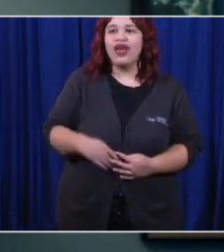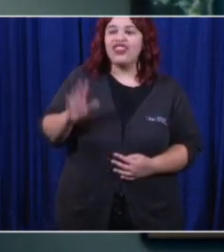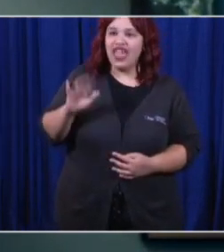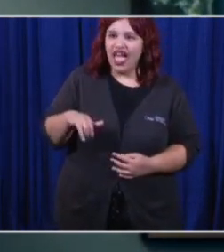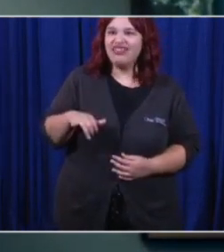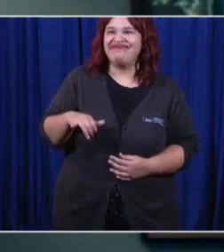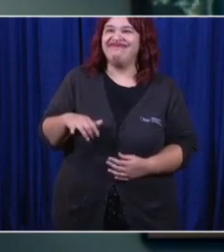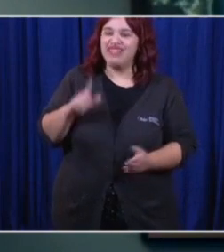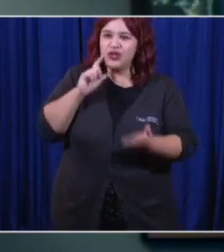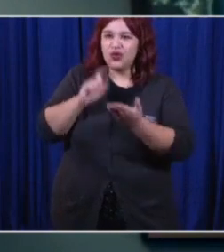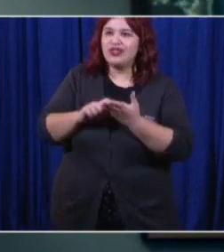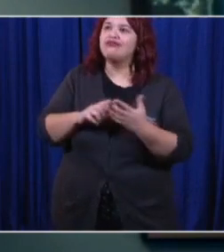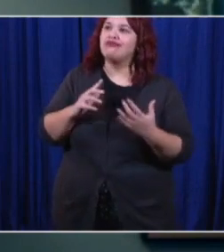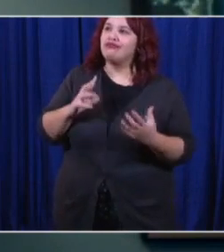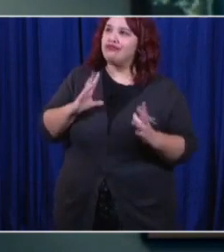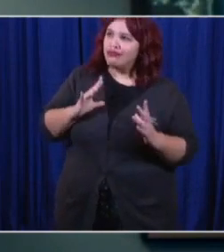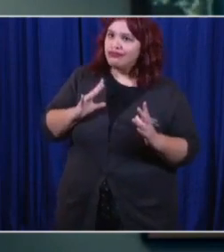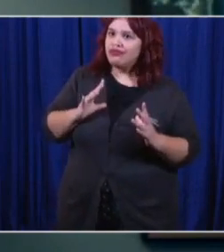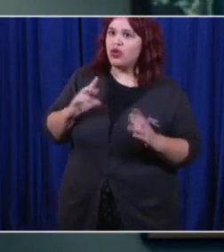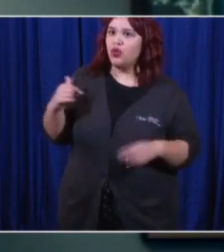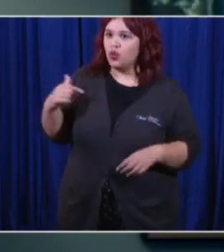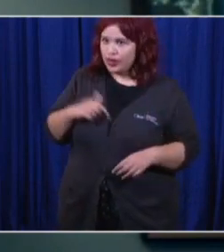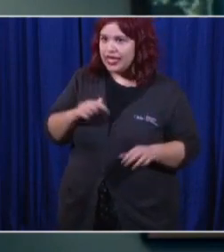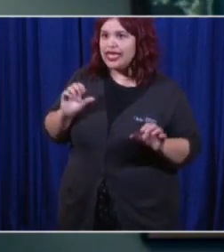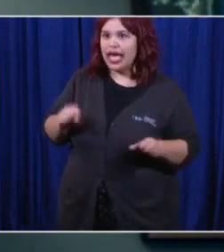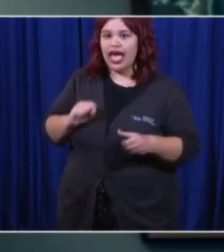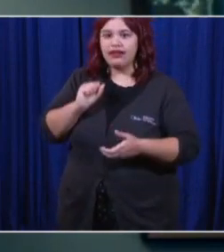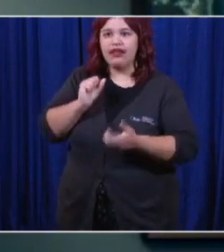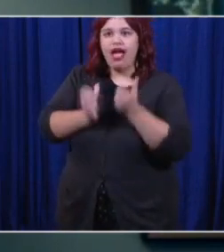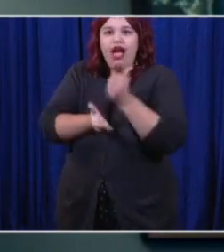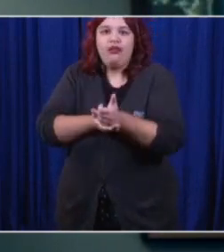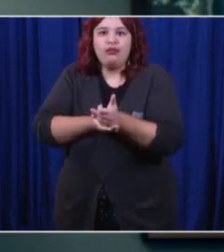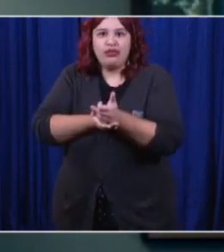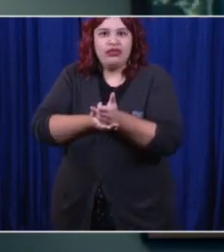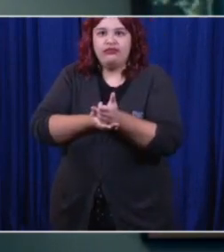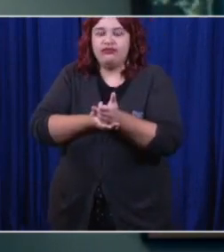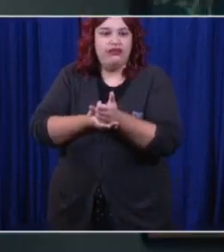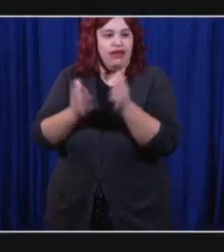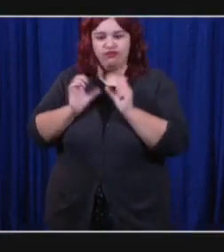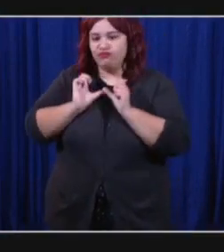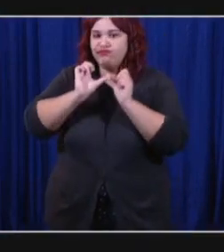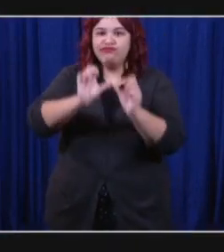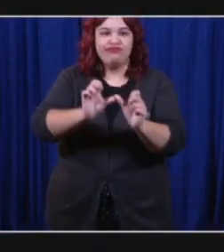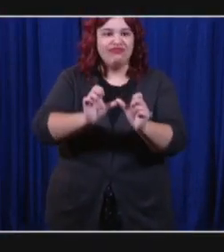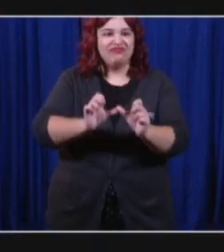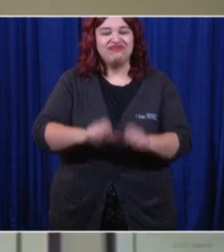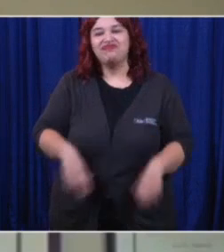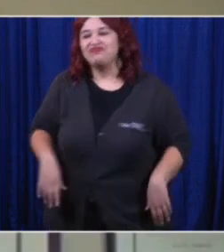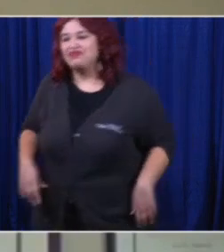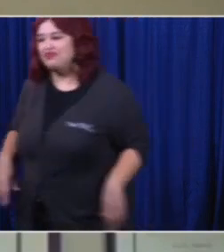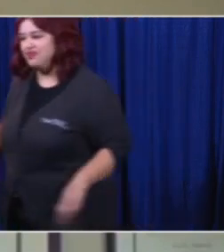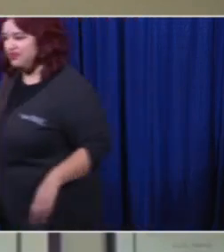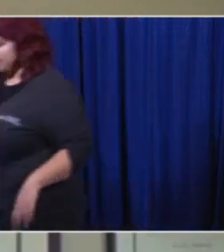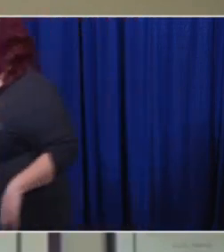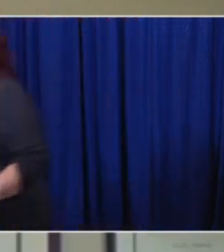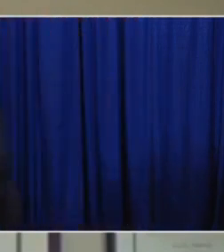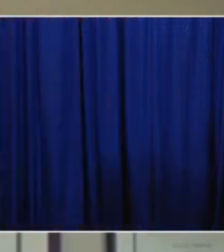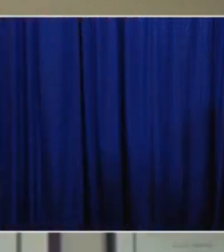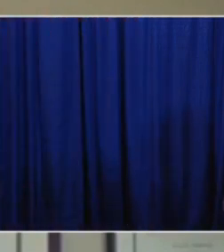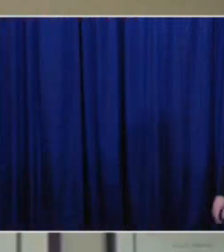positive side of this for being part of a large health system for us. Next question is from Laura Hancock